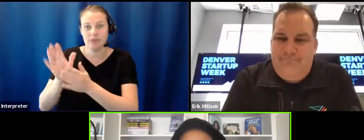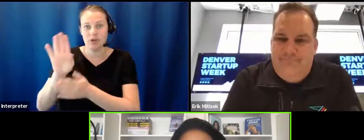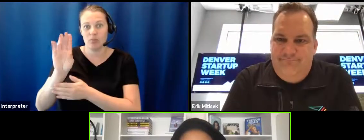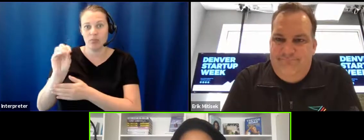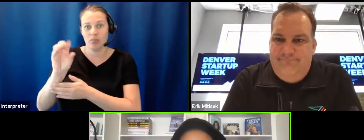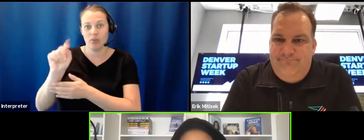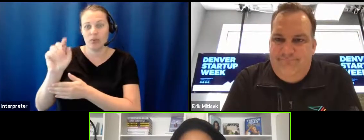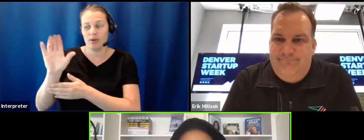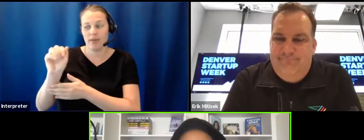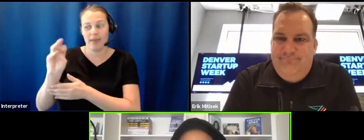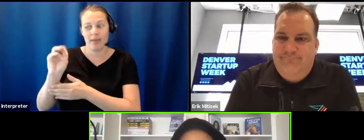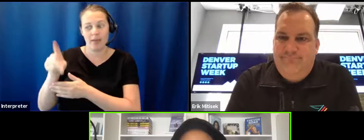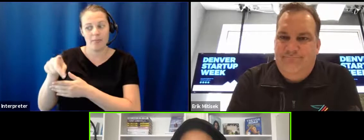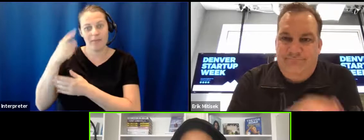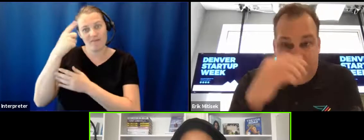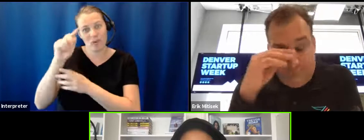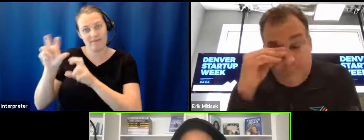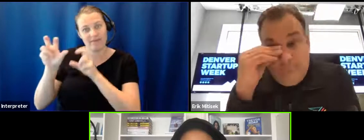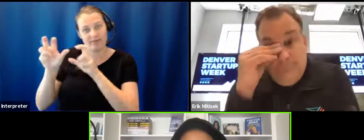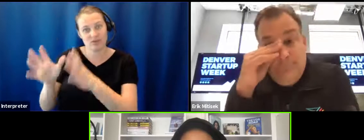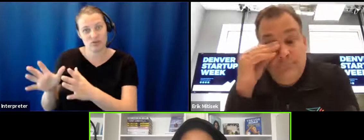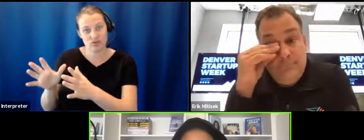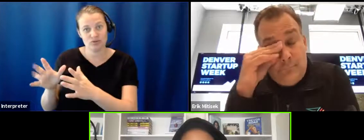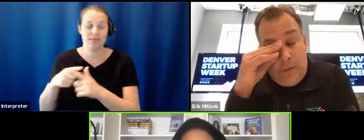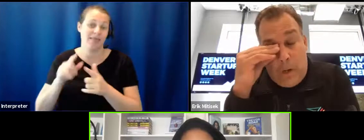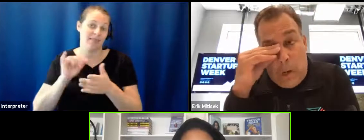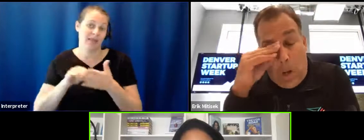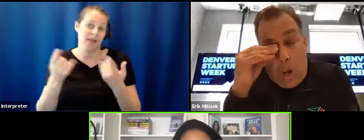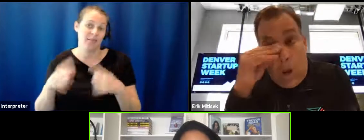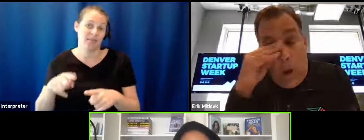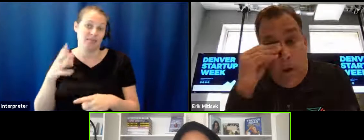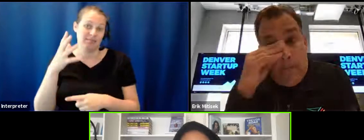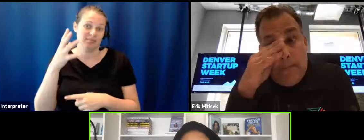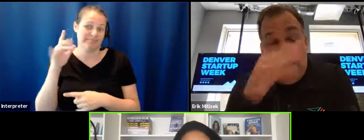when the airport situation happened.